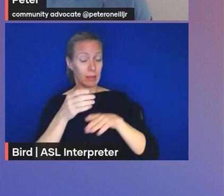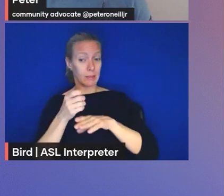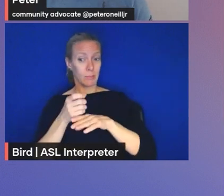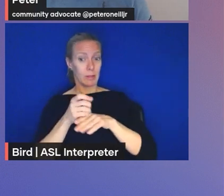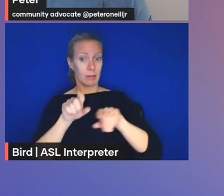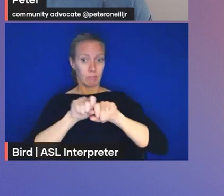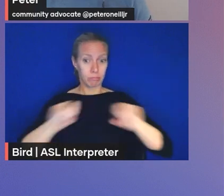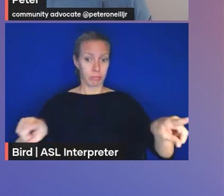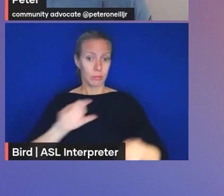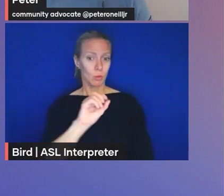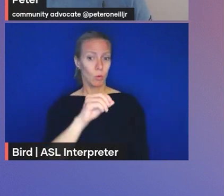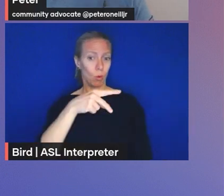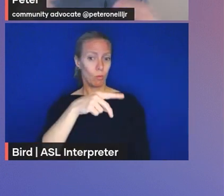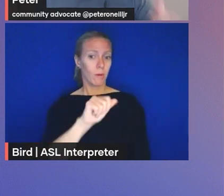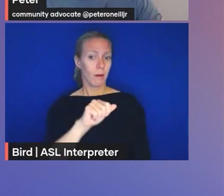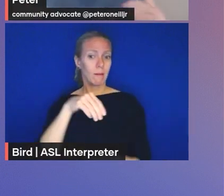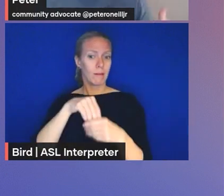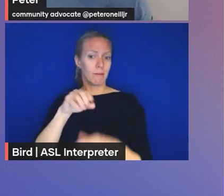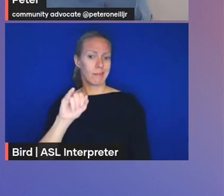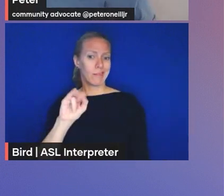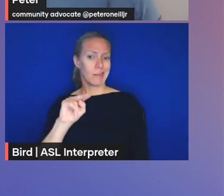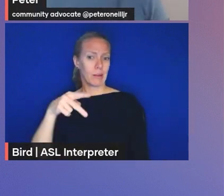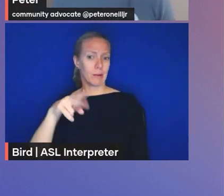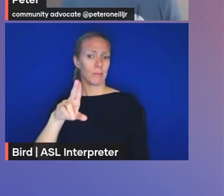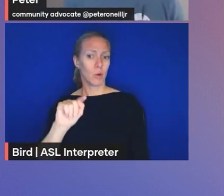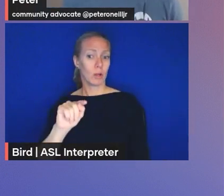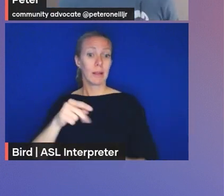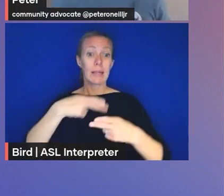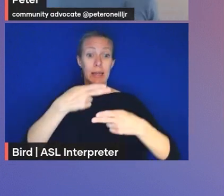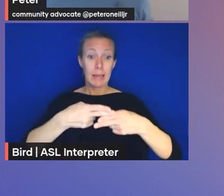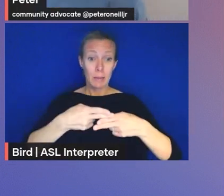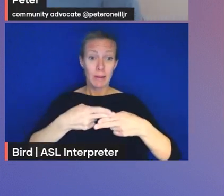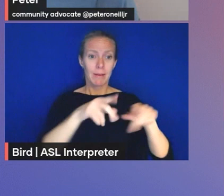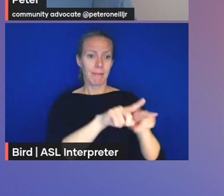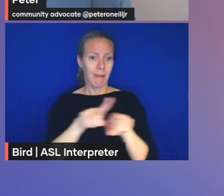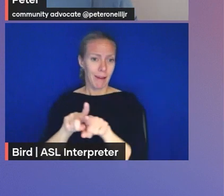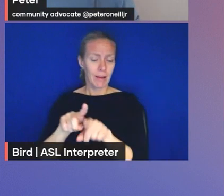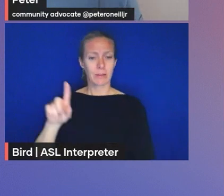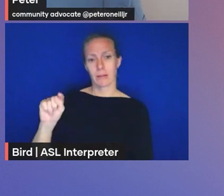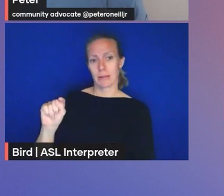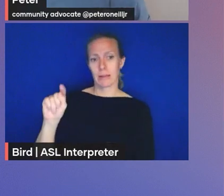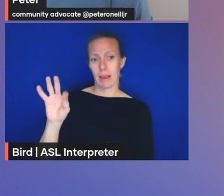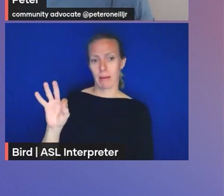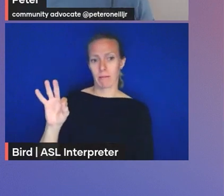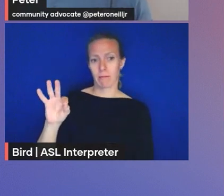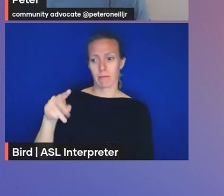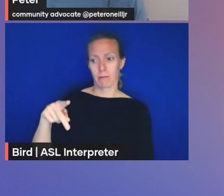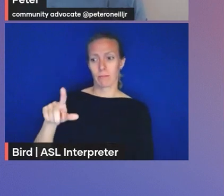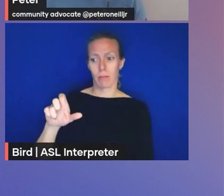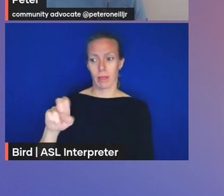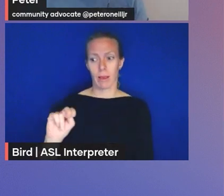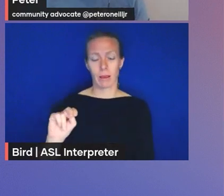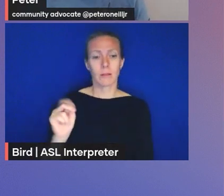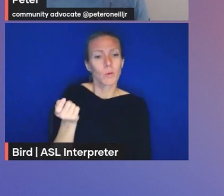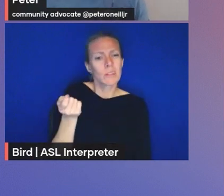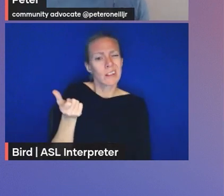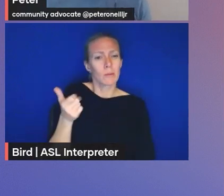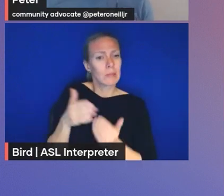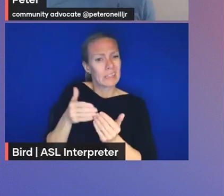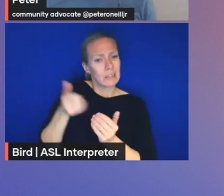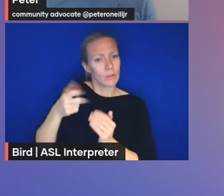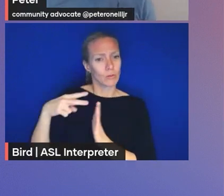input and naming it as TF plan just to make the rule a little more legible. Then we're going to